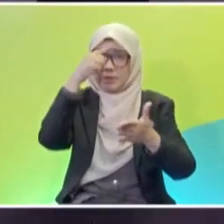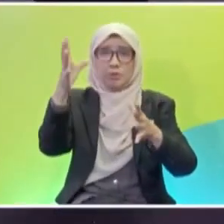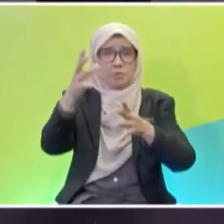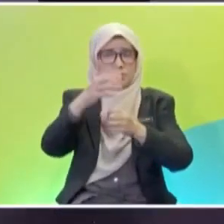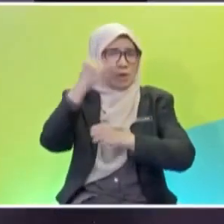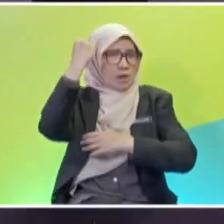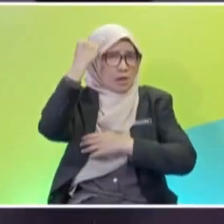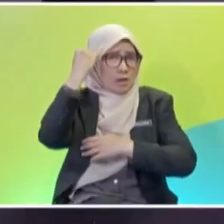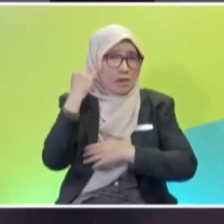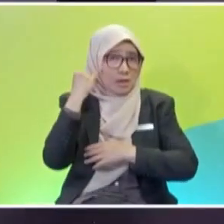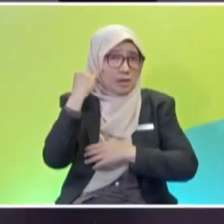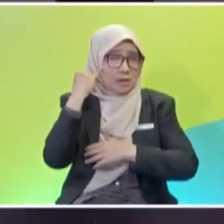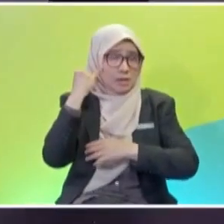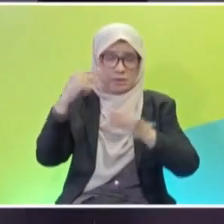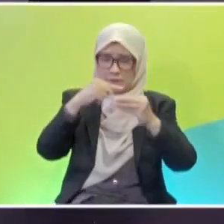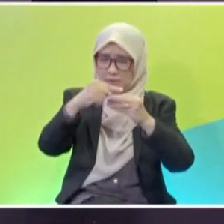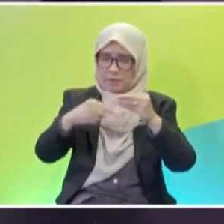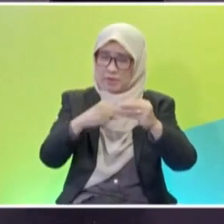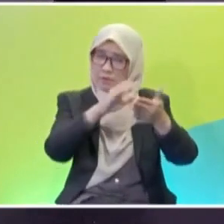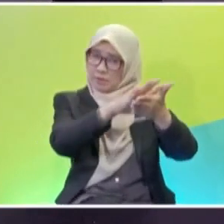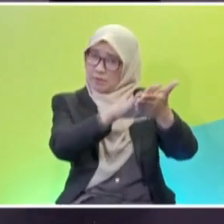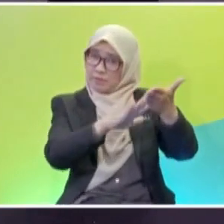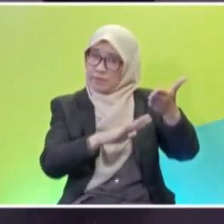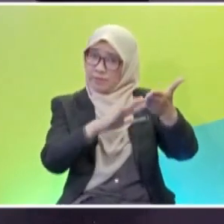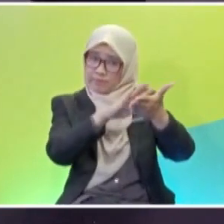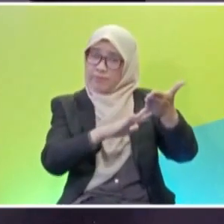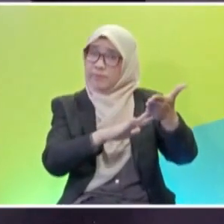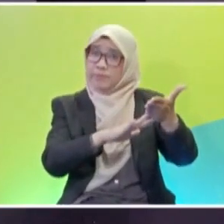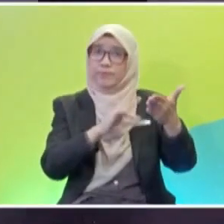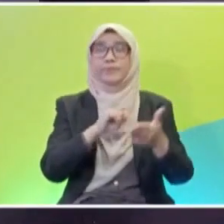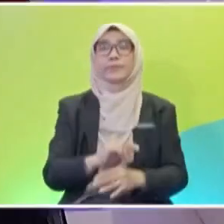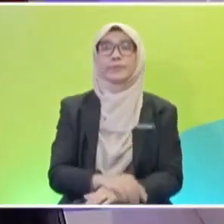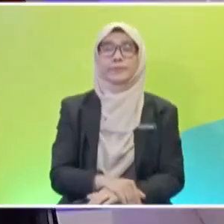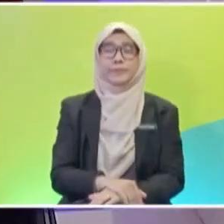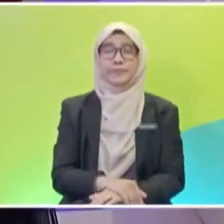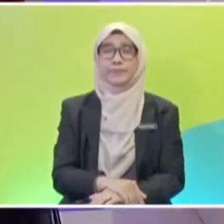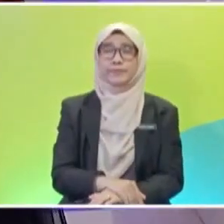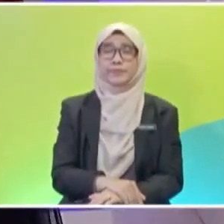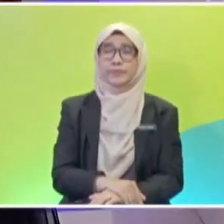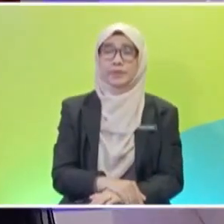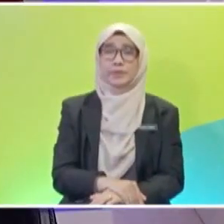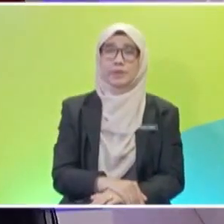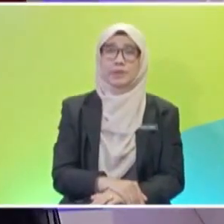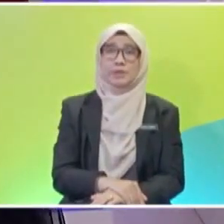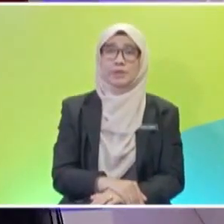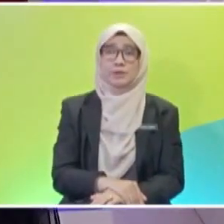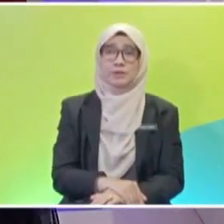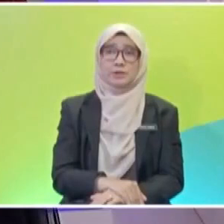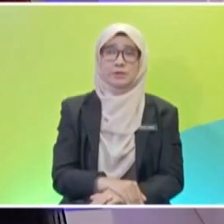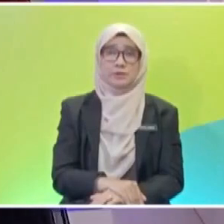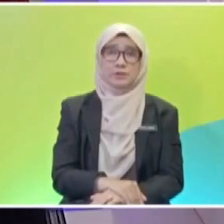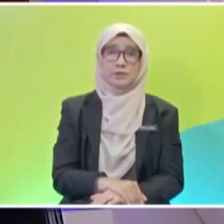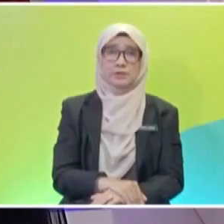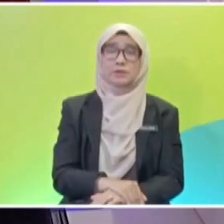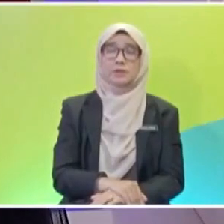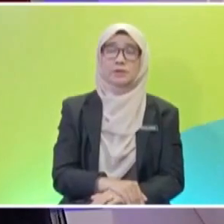Mm-hmm. So don't be afraid to read. Yes. Okay. Okay. All right. So now with that question in mind, pupils, mm-hmm. okay, I'm going to